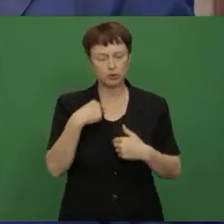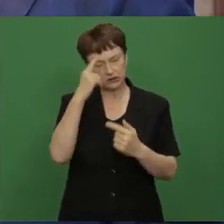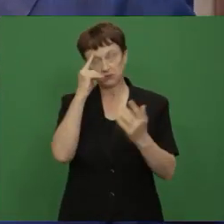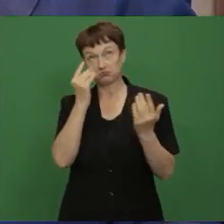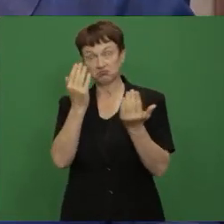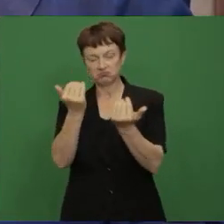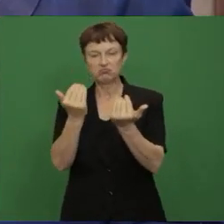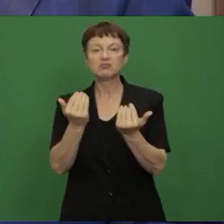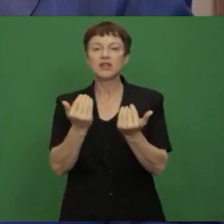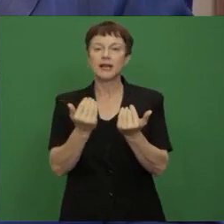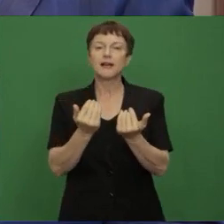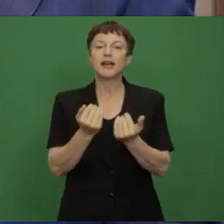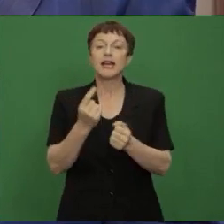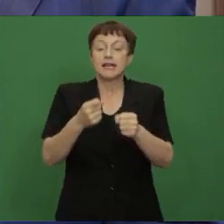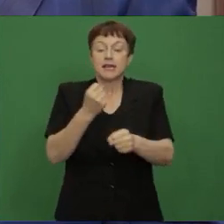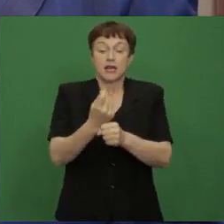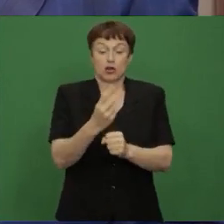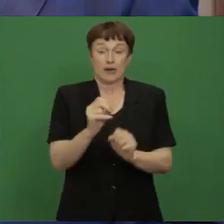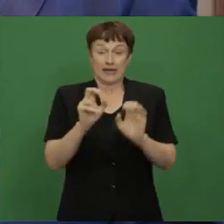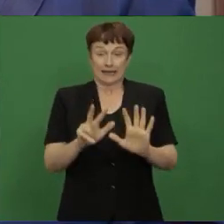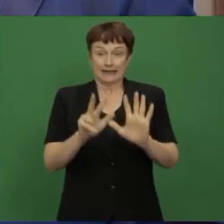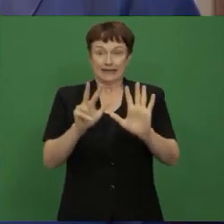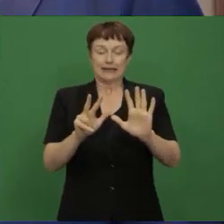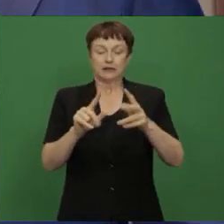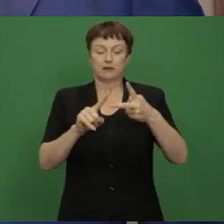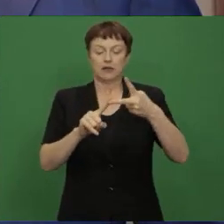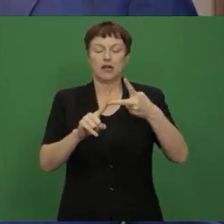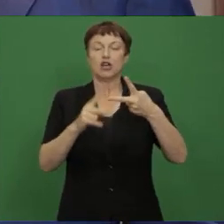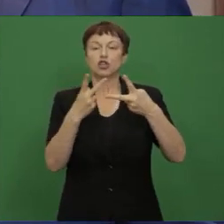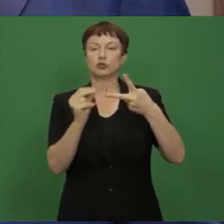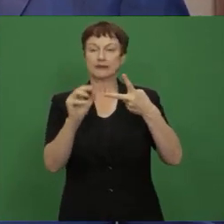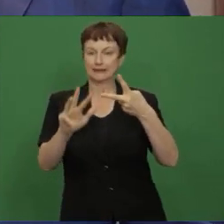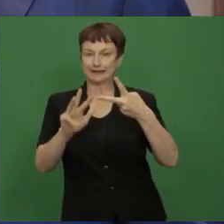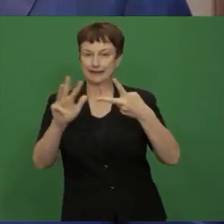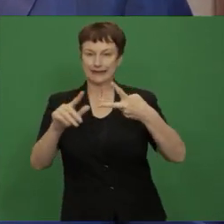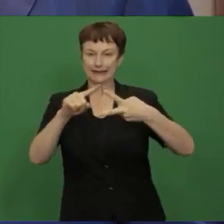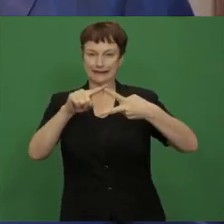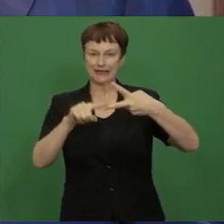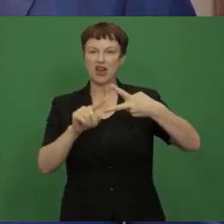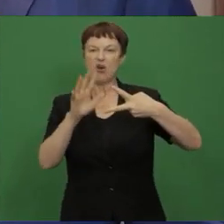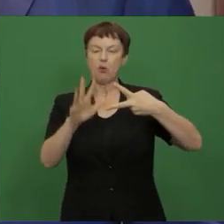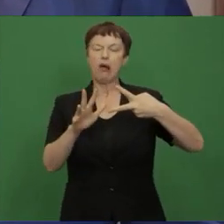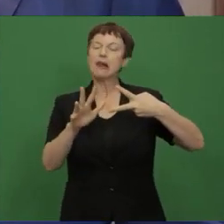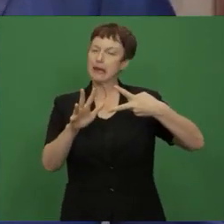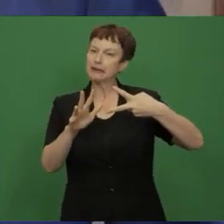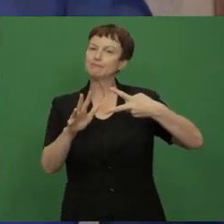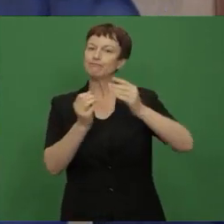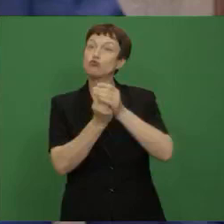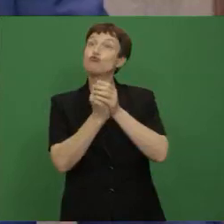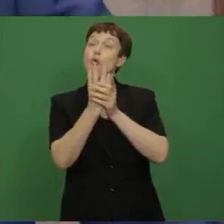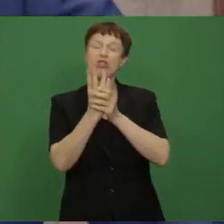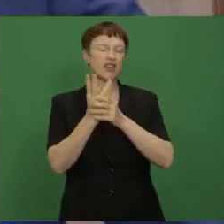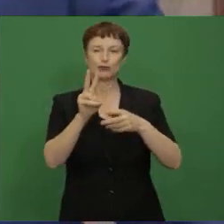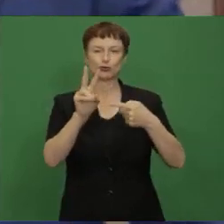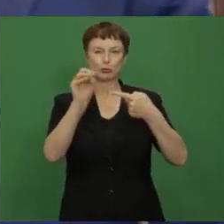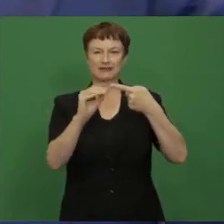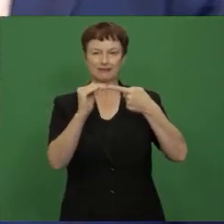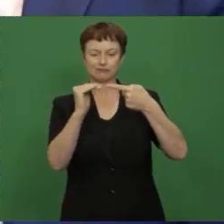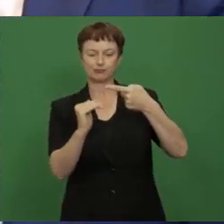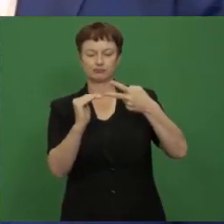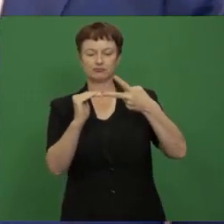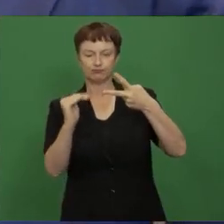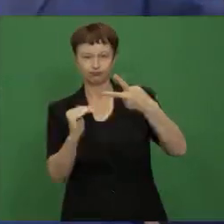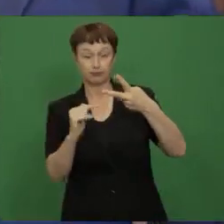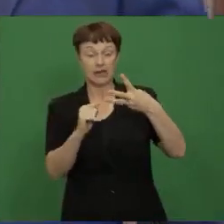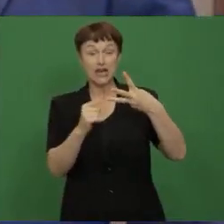2% in 2018 and 2019 and to reach 2.3% in 2020